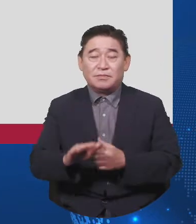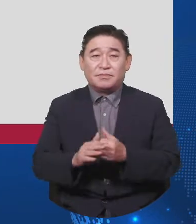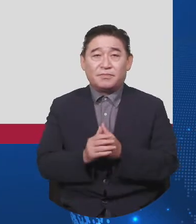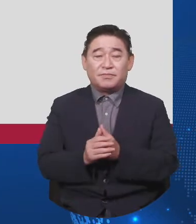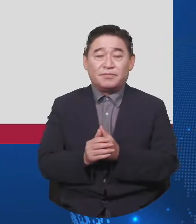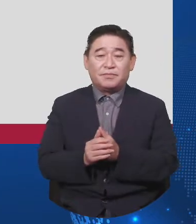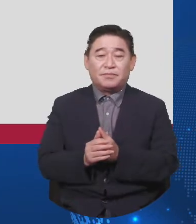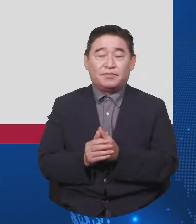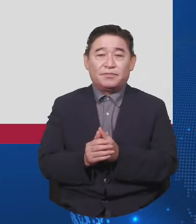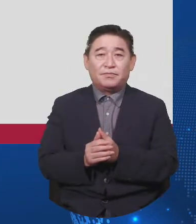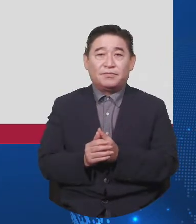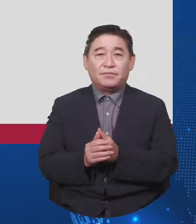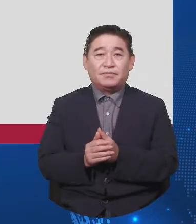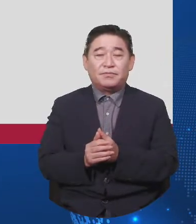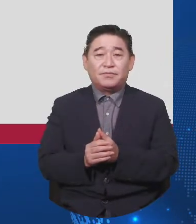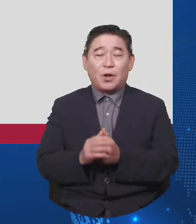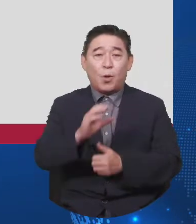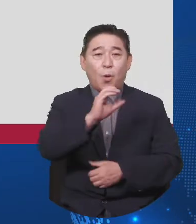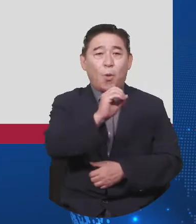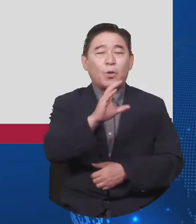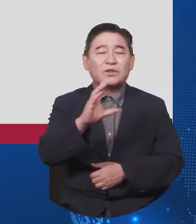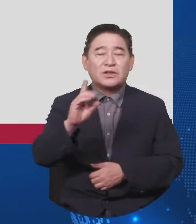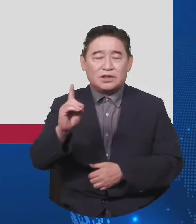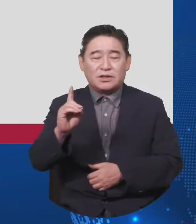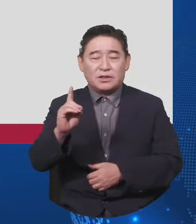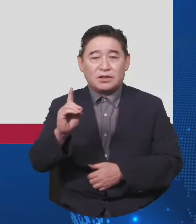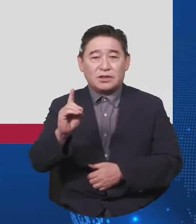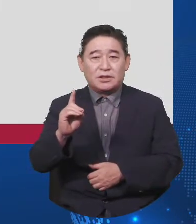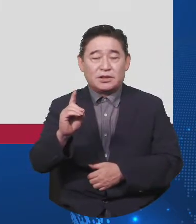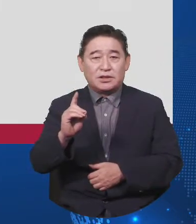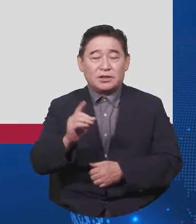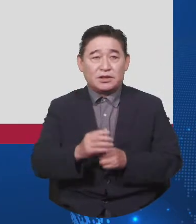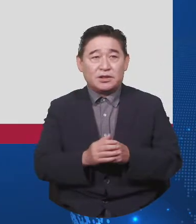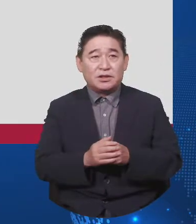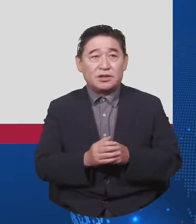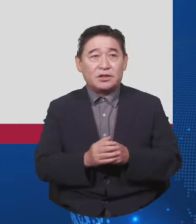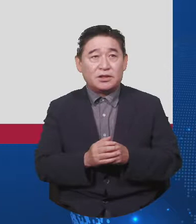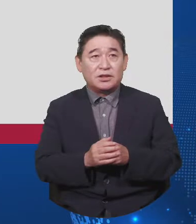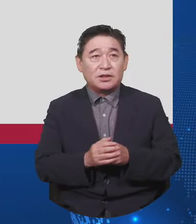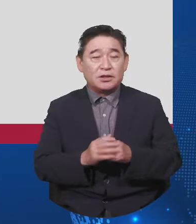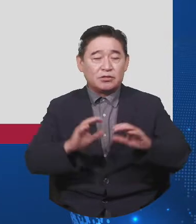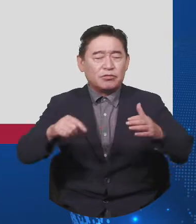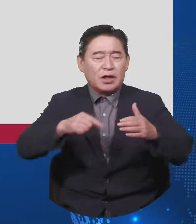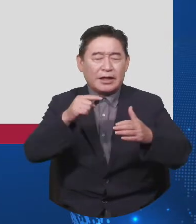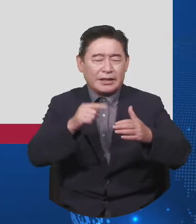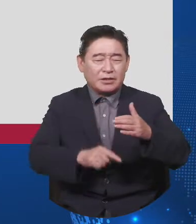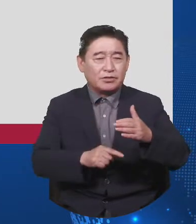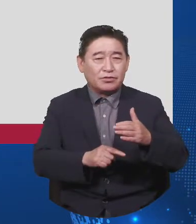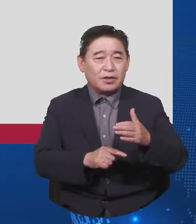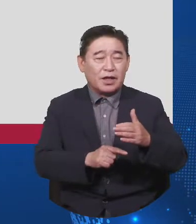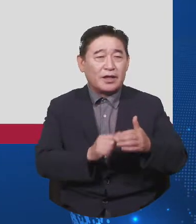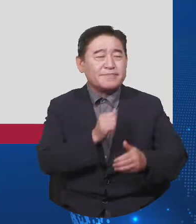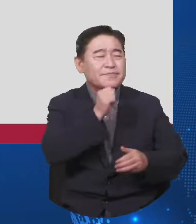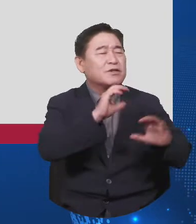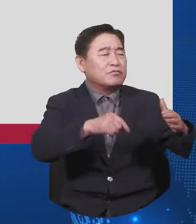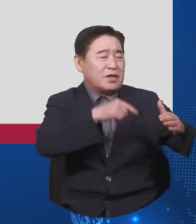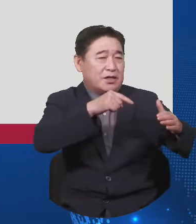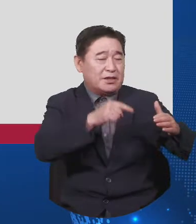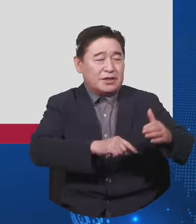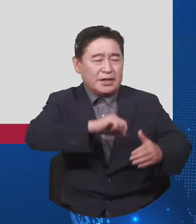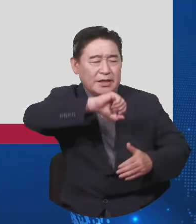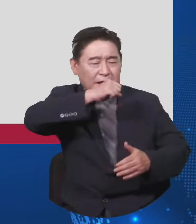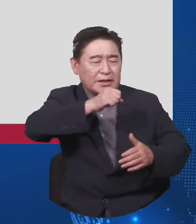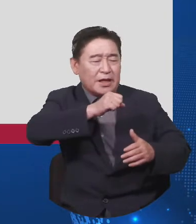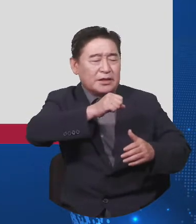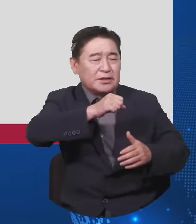is really that ODA budget situation will become quite serious one. Yeah? And this is